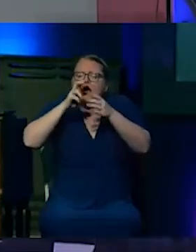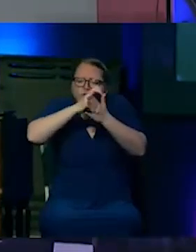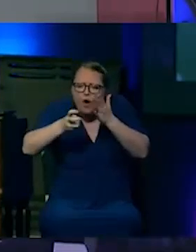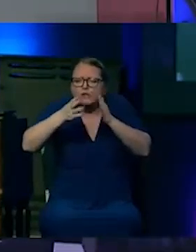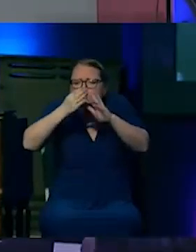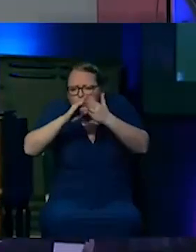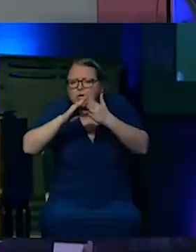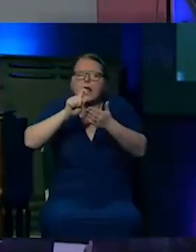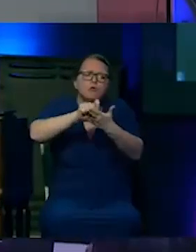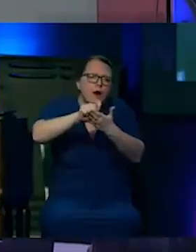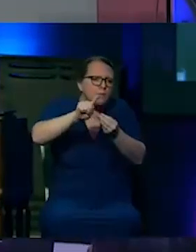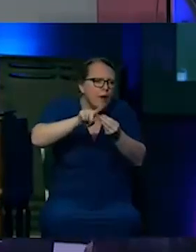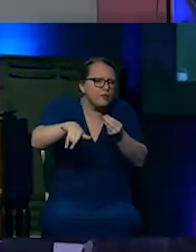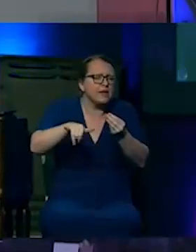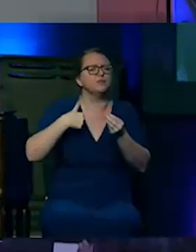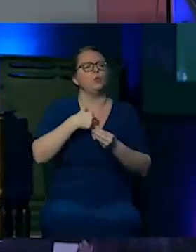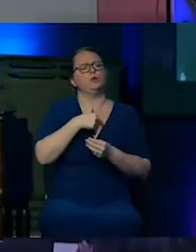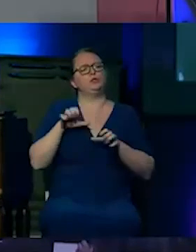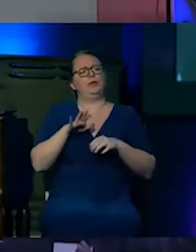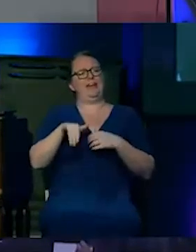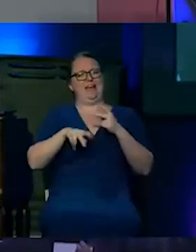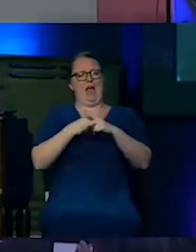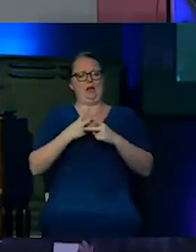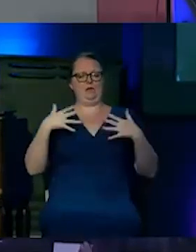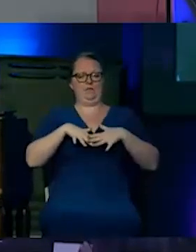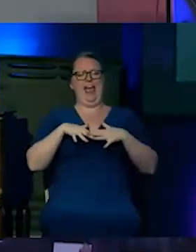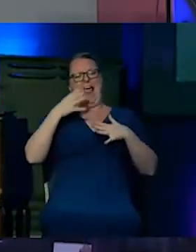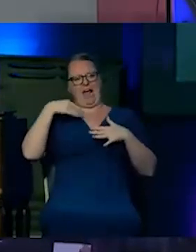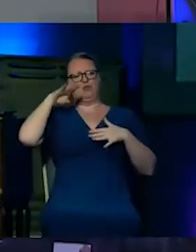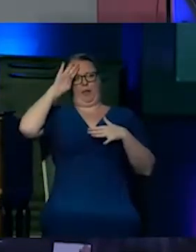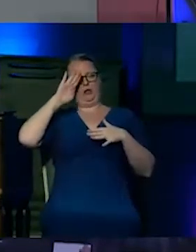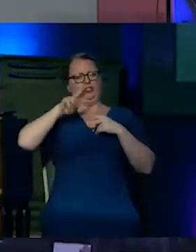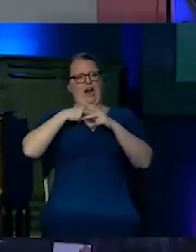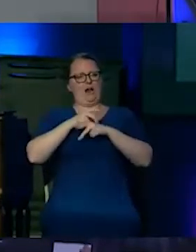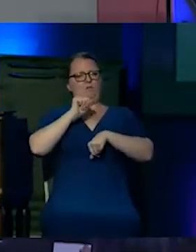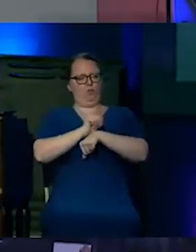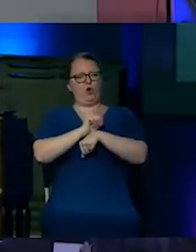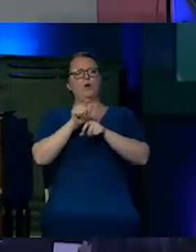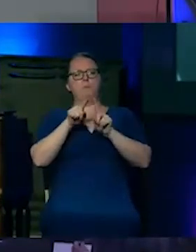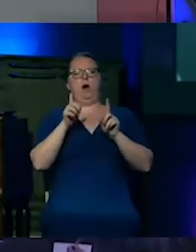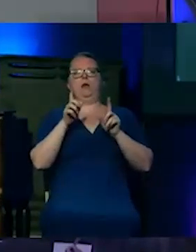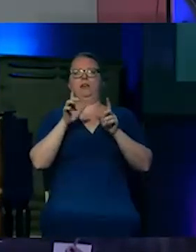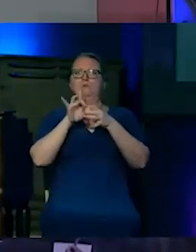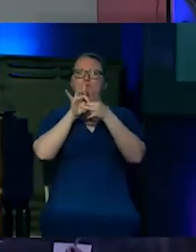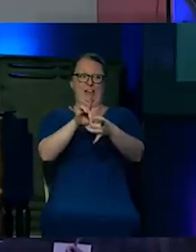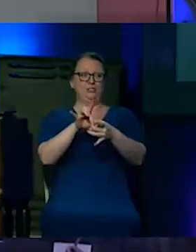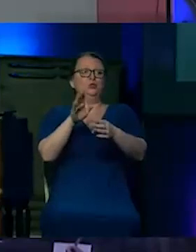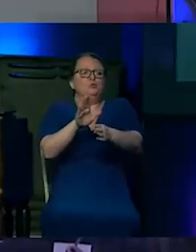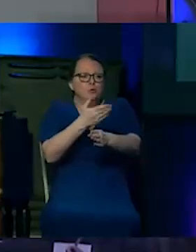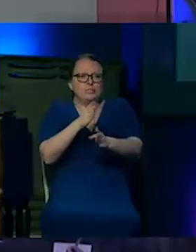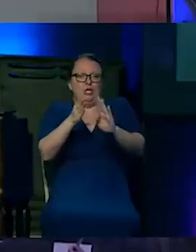it. So that is like, we're doing that kind of like anthropological work, but amongst, you know, all music communities